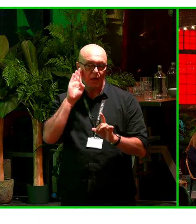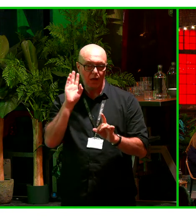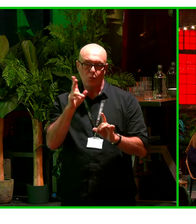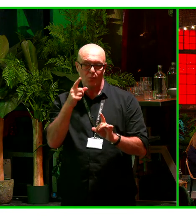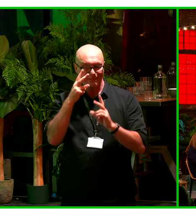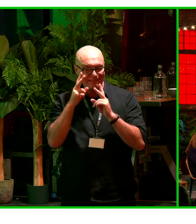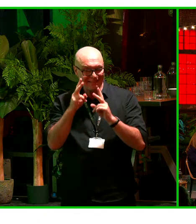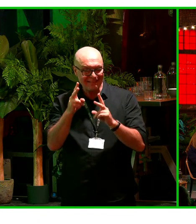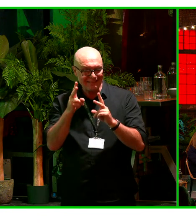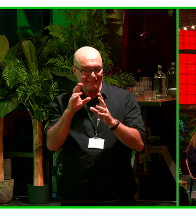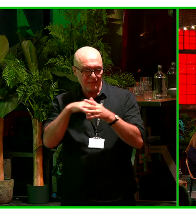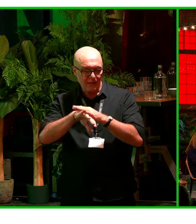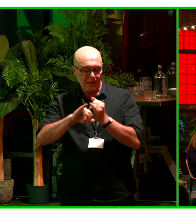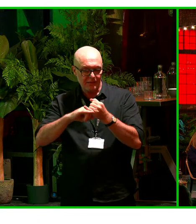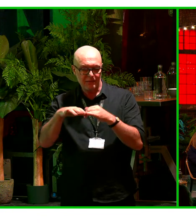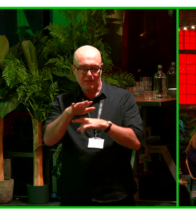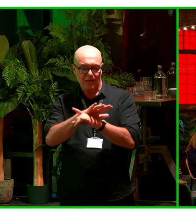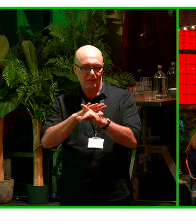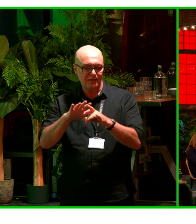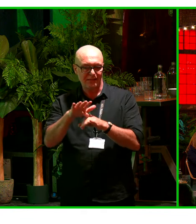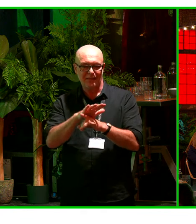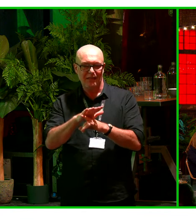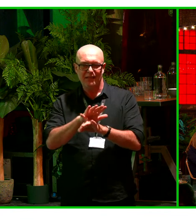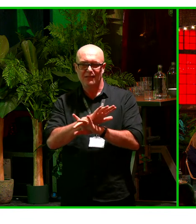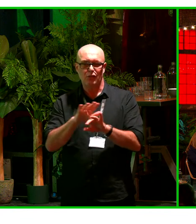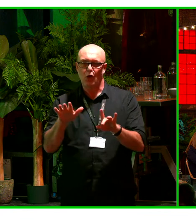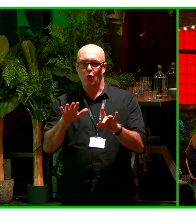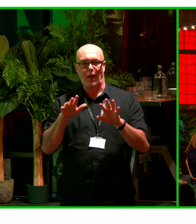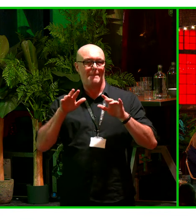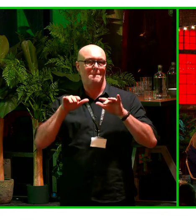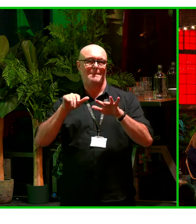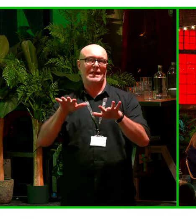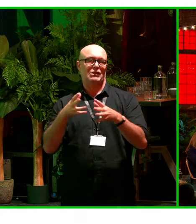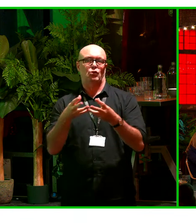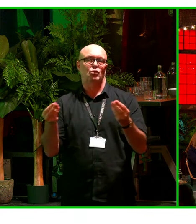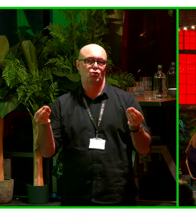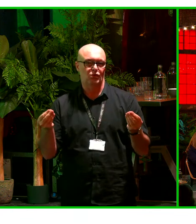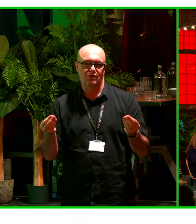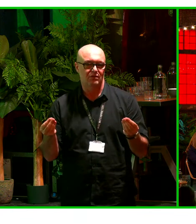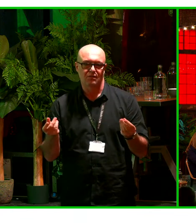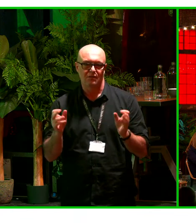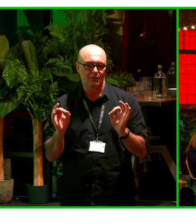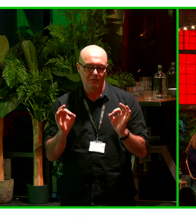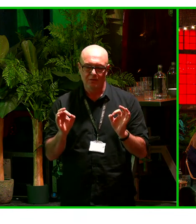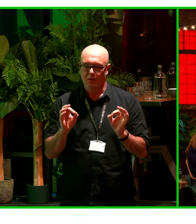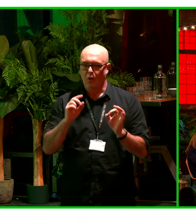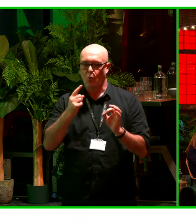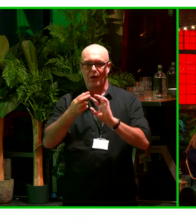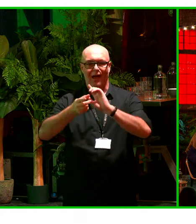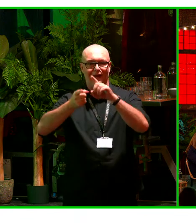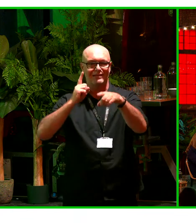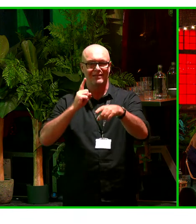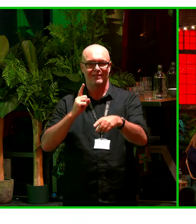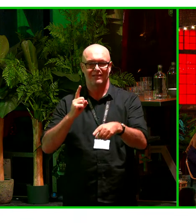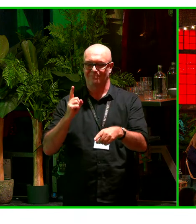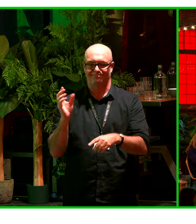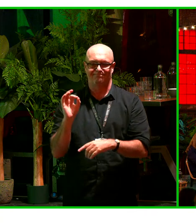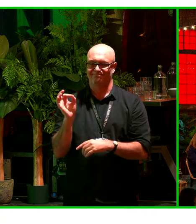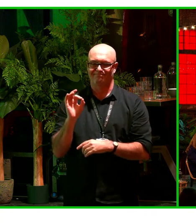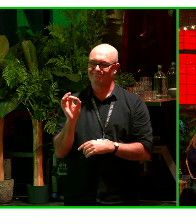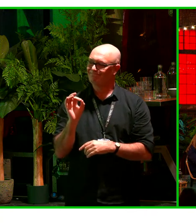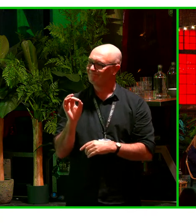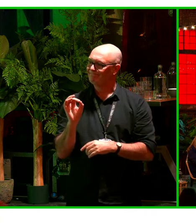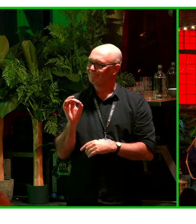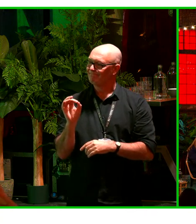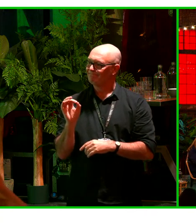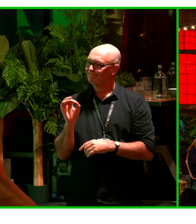in society is there is no silver bullet here. There's no one answer and no one party, I think, is going to take responsibility and needs to